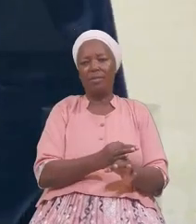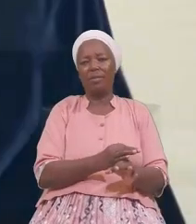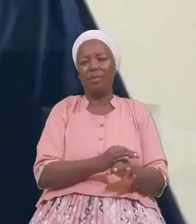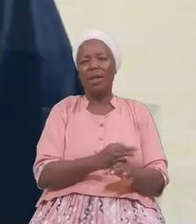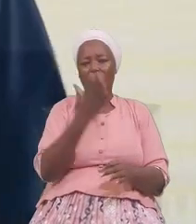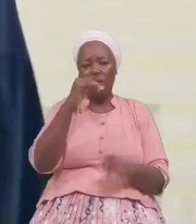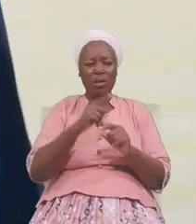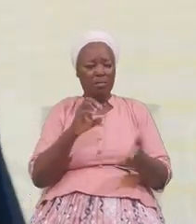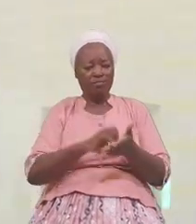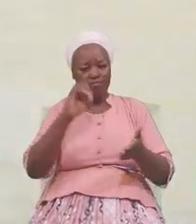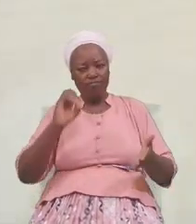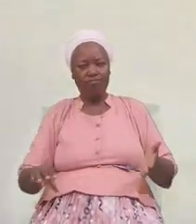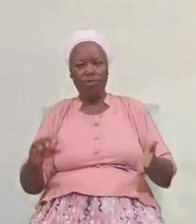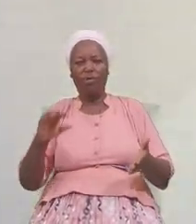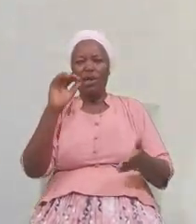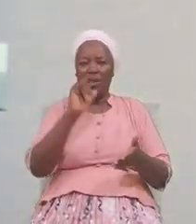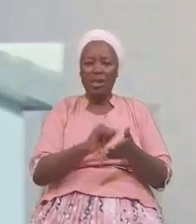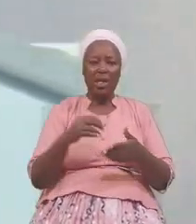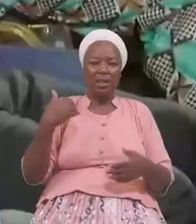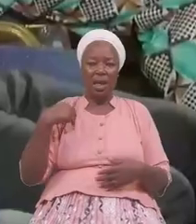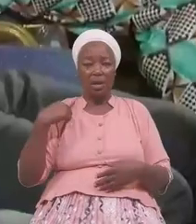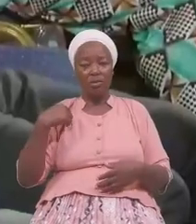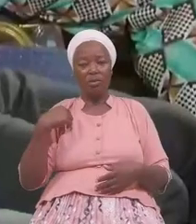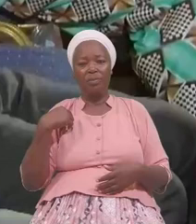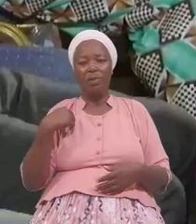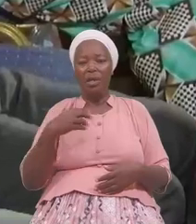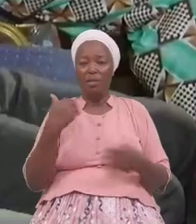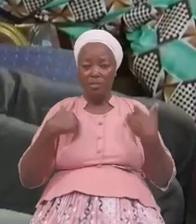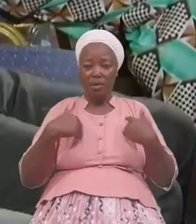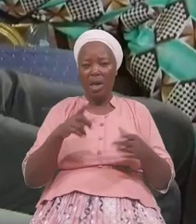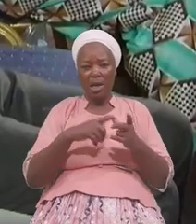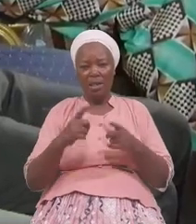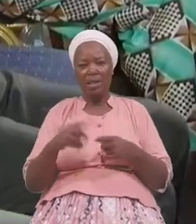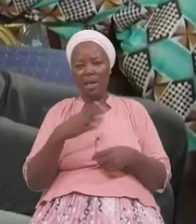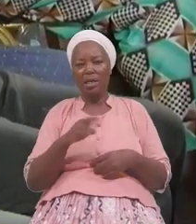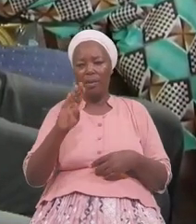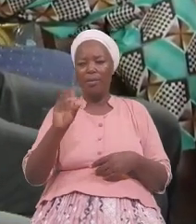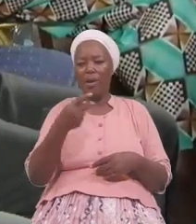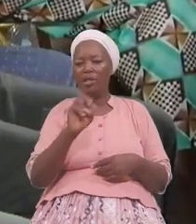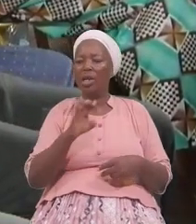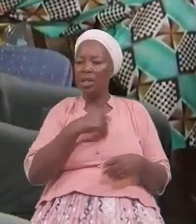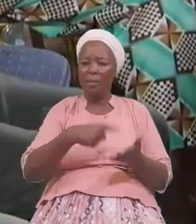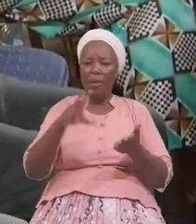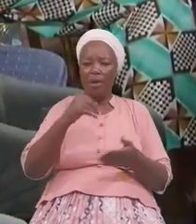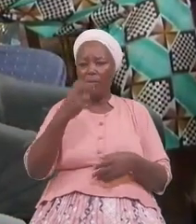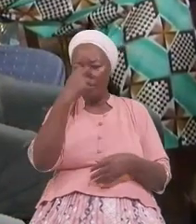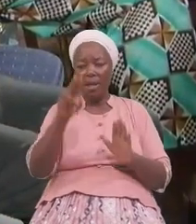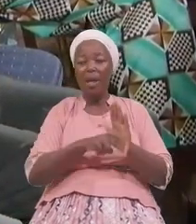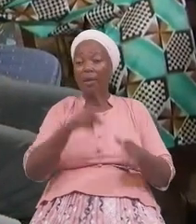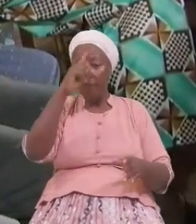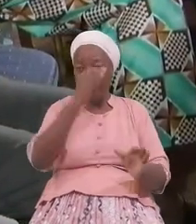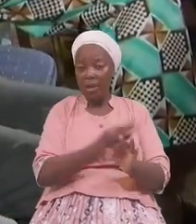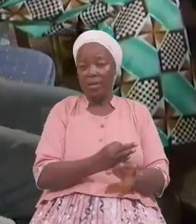did he cast out his garment, the badge, and the mark of blindness?